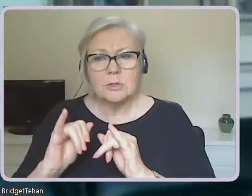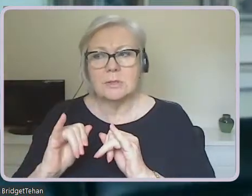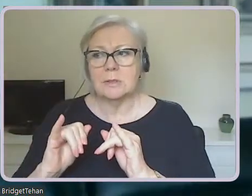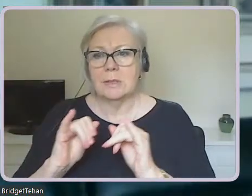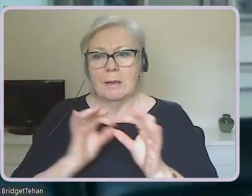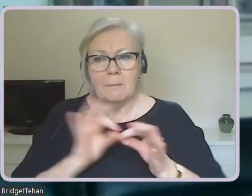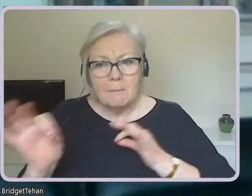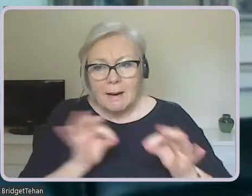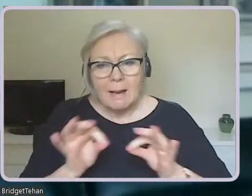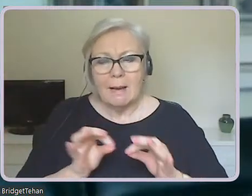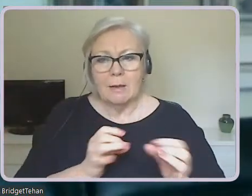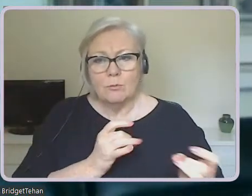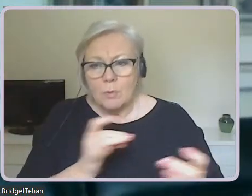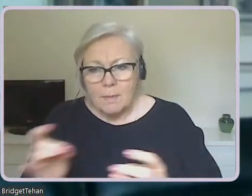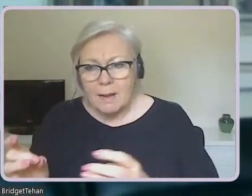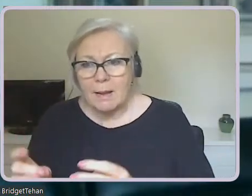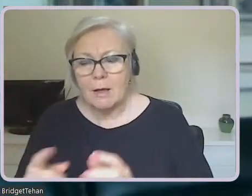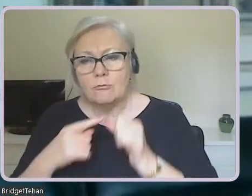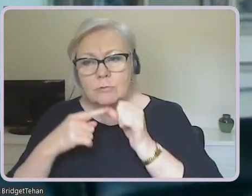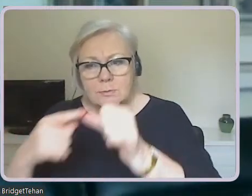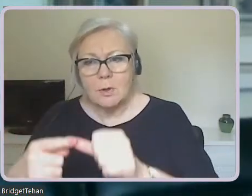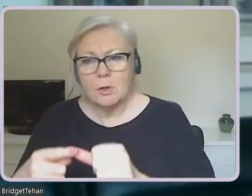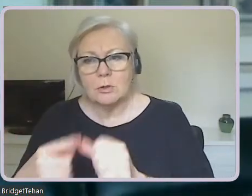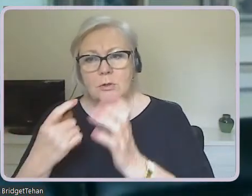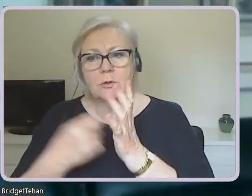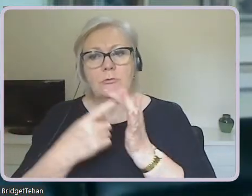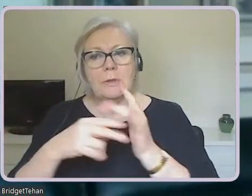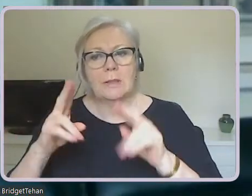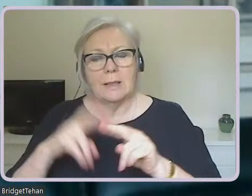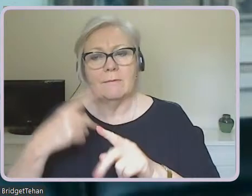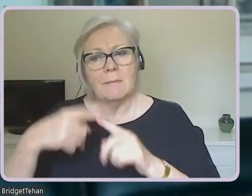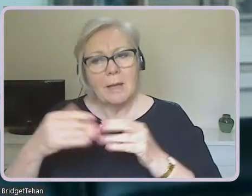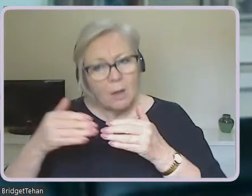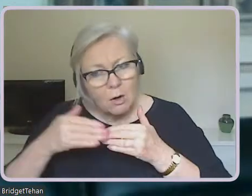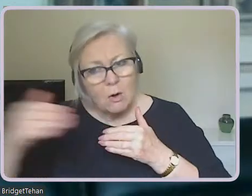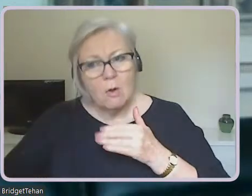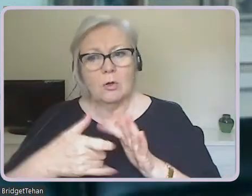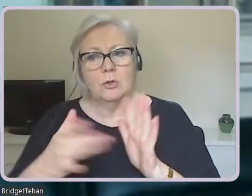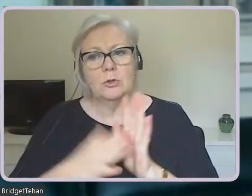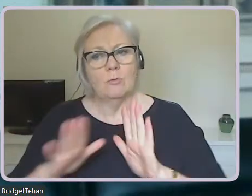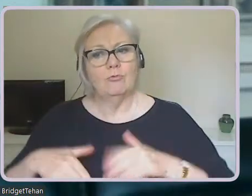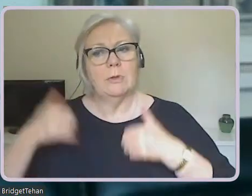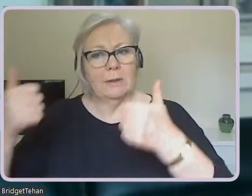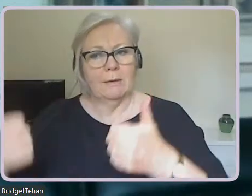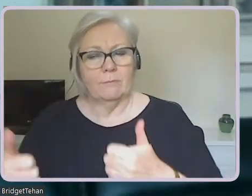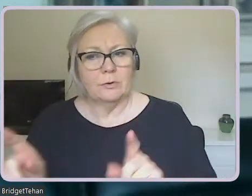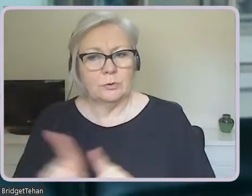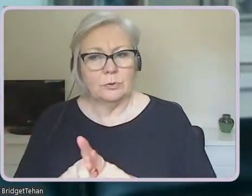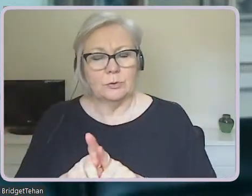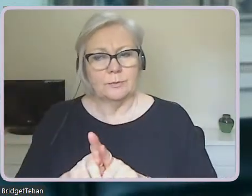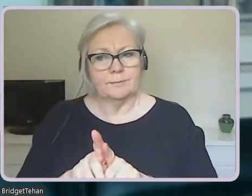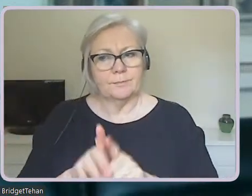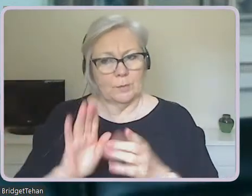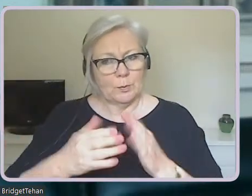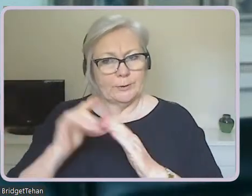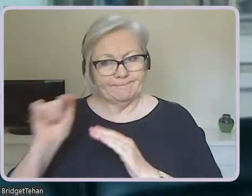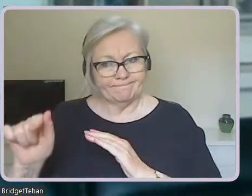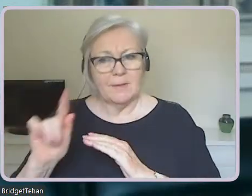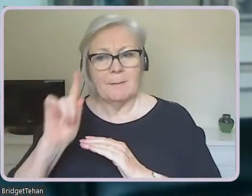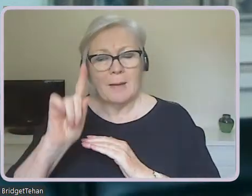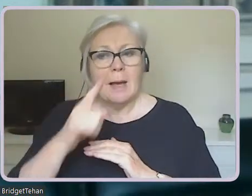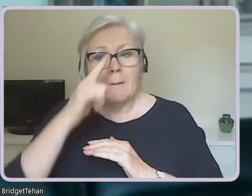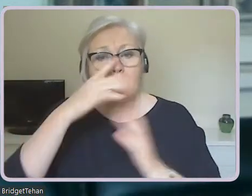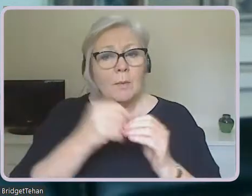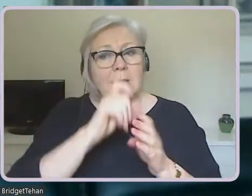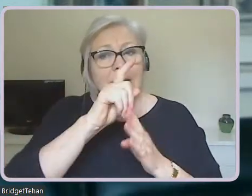through response and relief, and right through to the longer-term recovery process. But we know that people with disabilities are